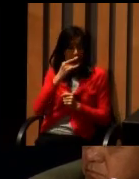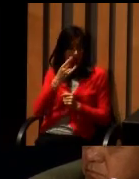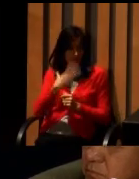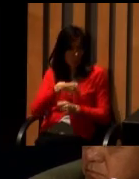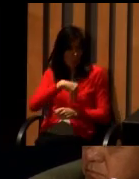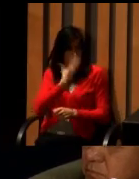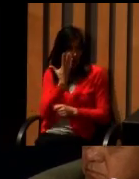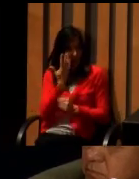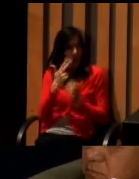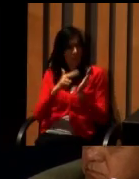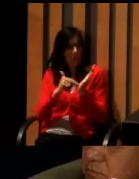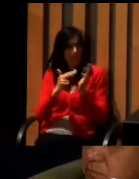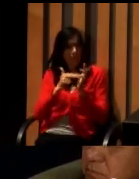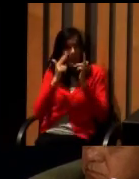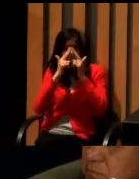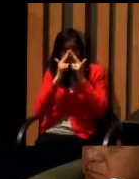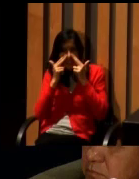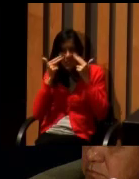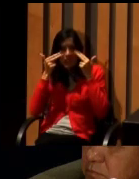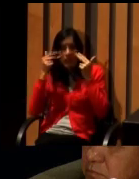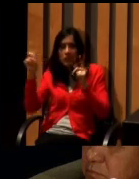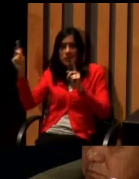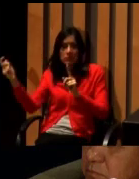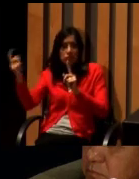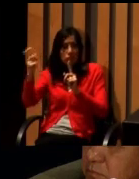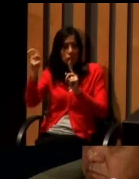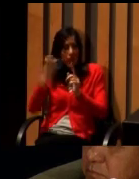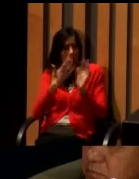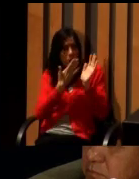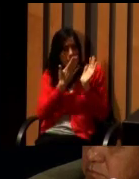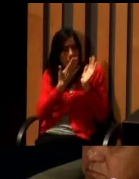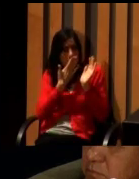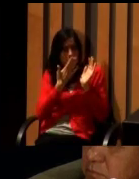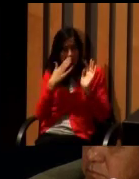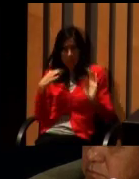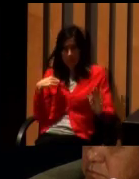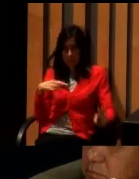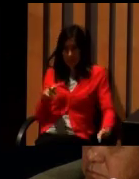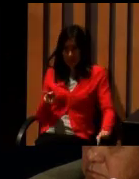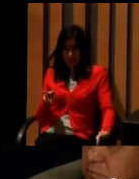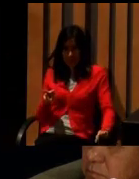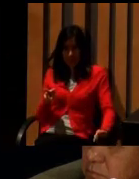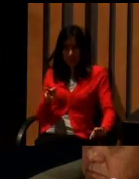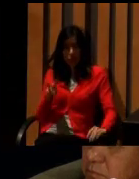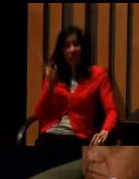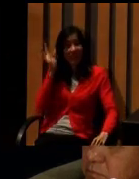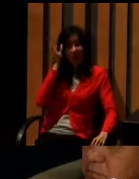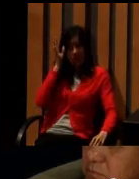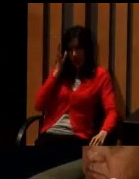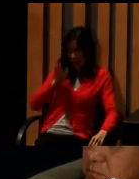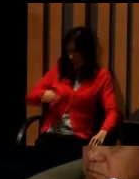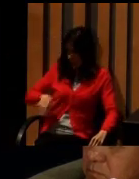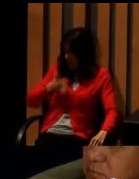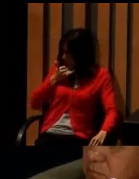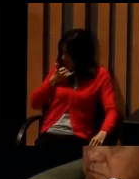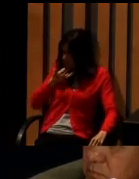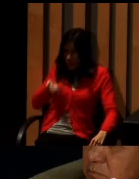child's face. And Phil St. John didn't know what to do with this, and he asked his child what was wrong, and he